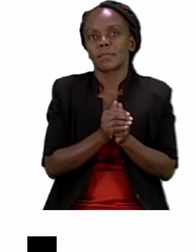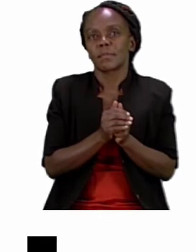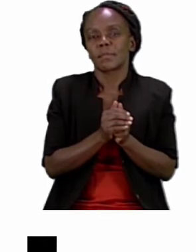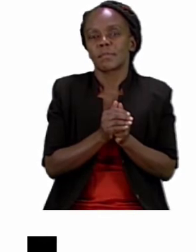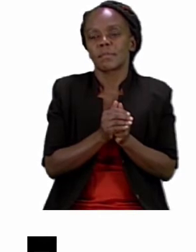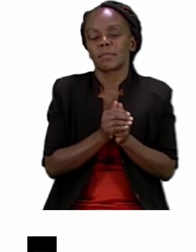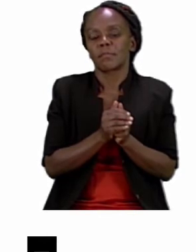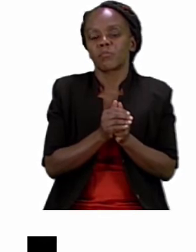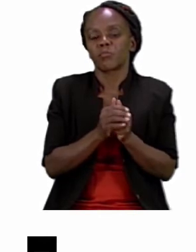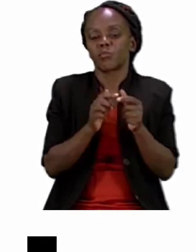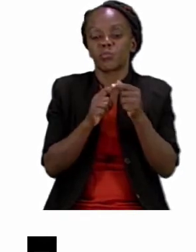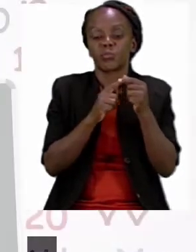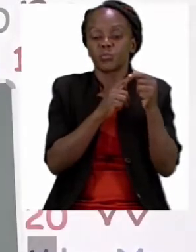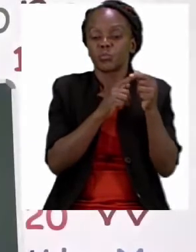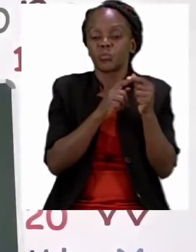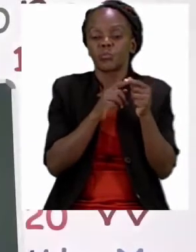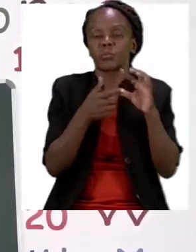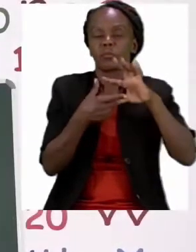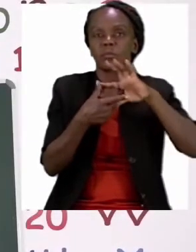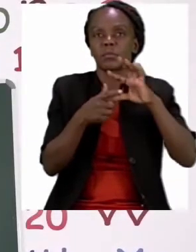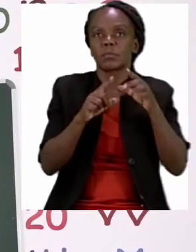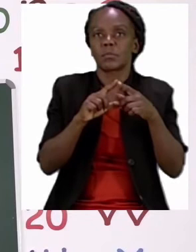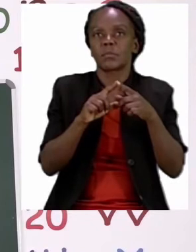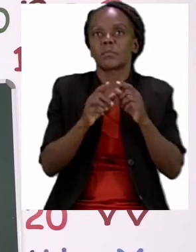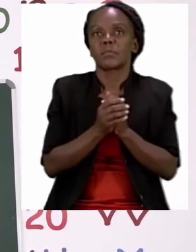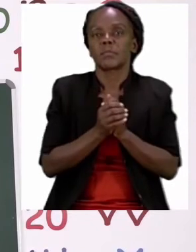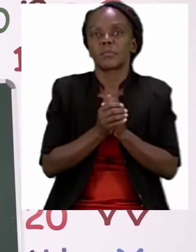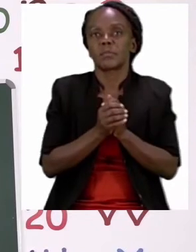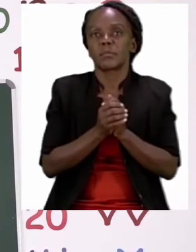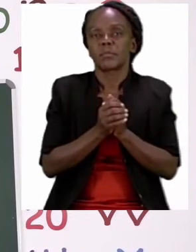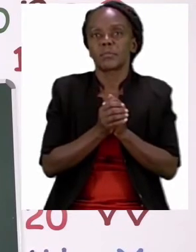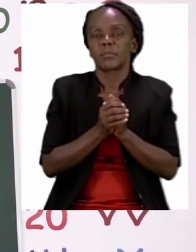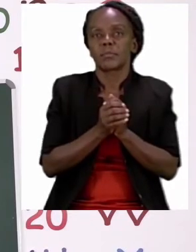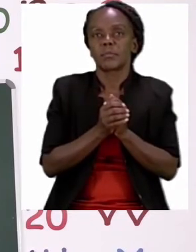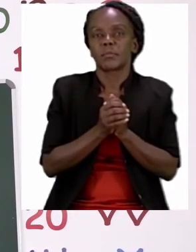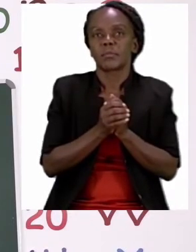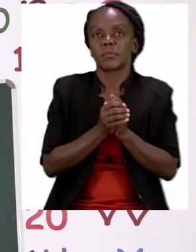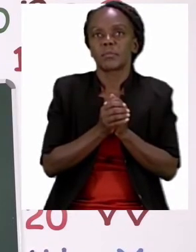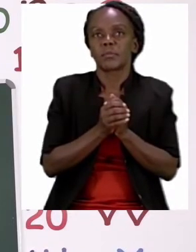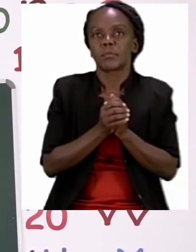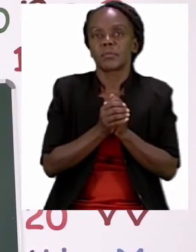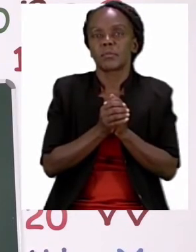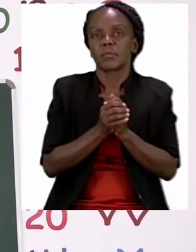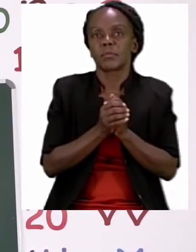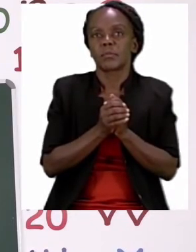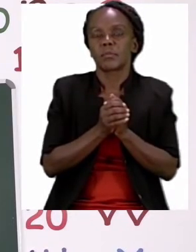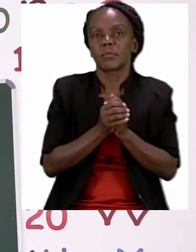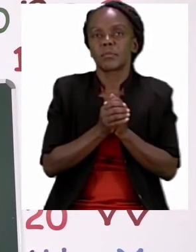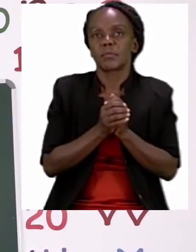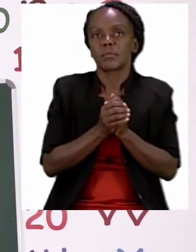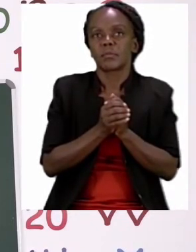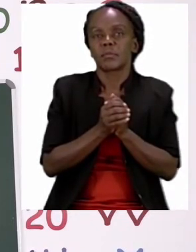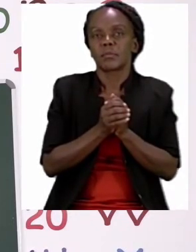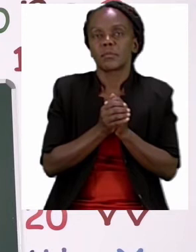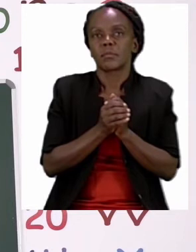shape. So, let's take a look at the flashcard. Now, the square makes a special shape